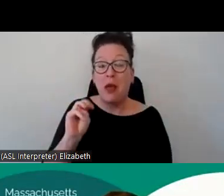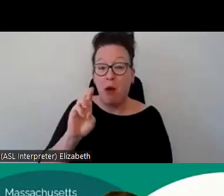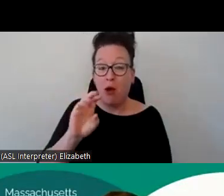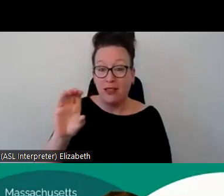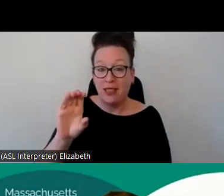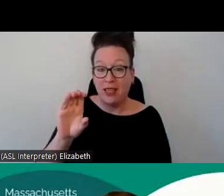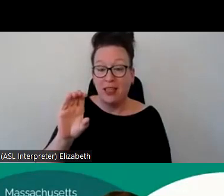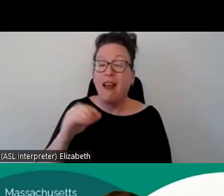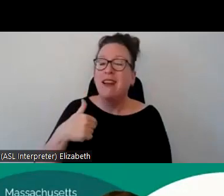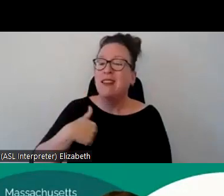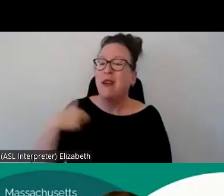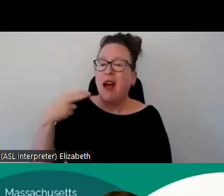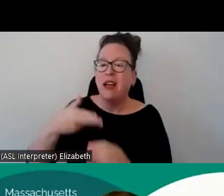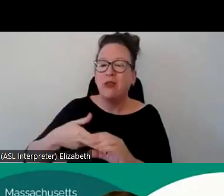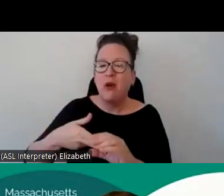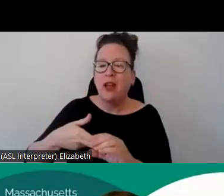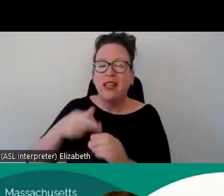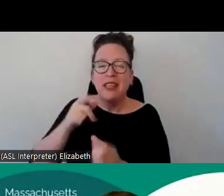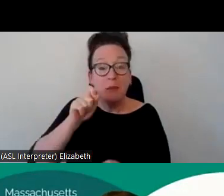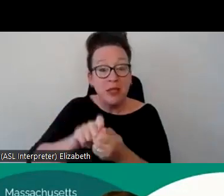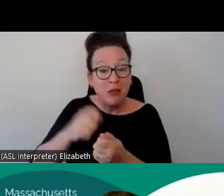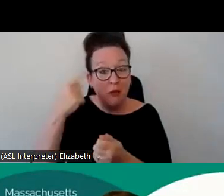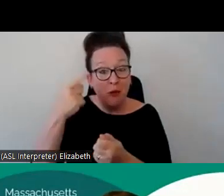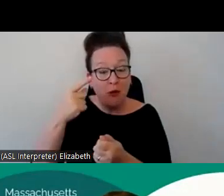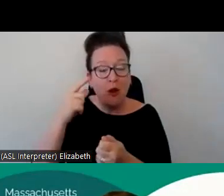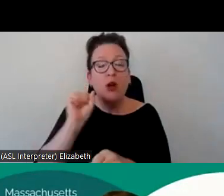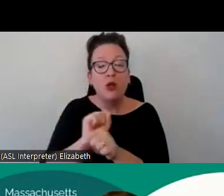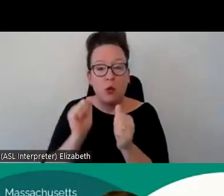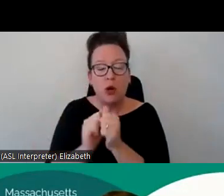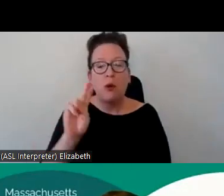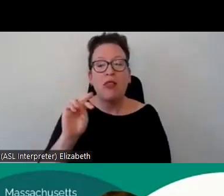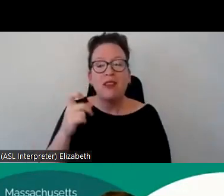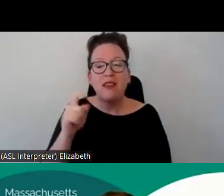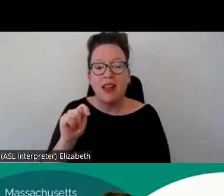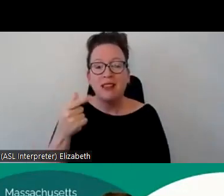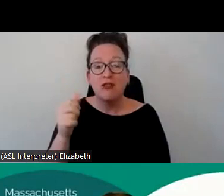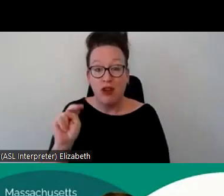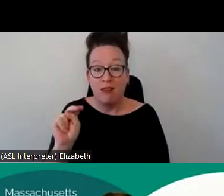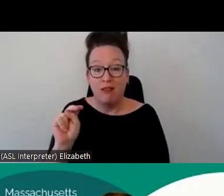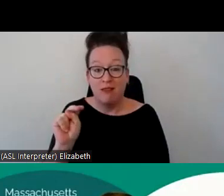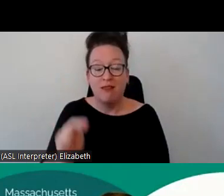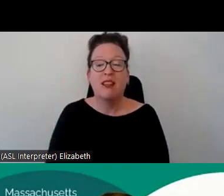I came on specifically to work with NextGen. Thank you, Mikayla. Appreciate the Sally.